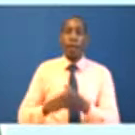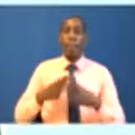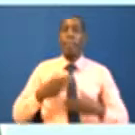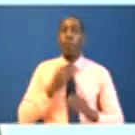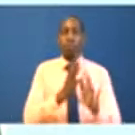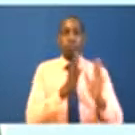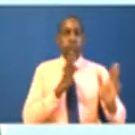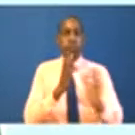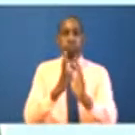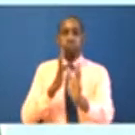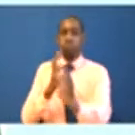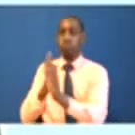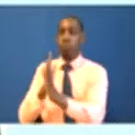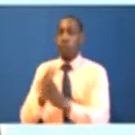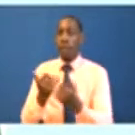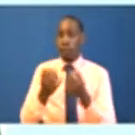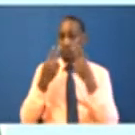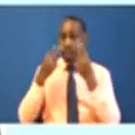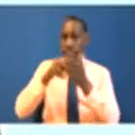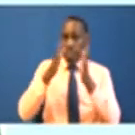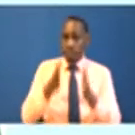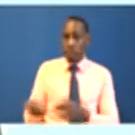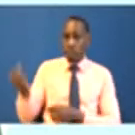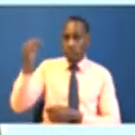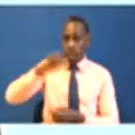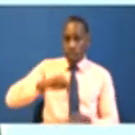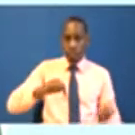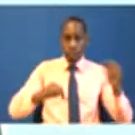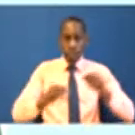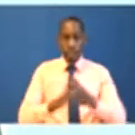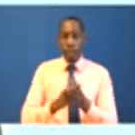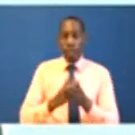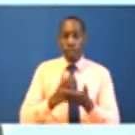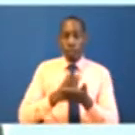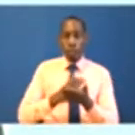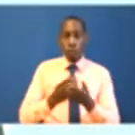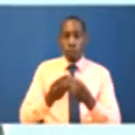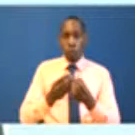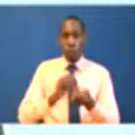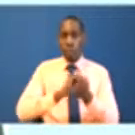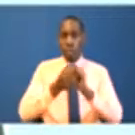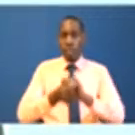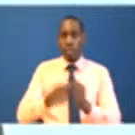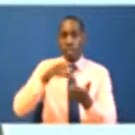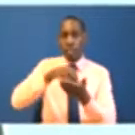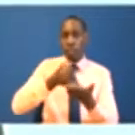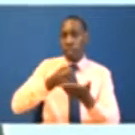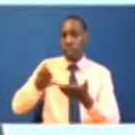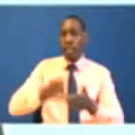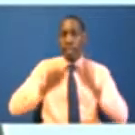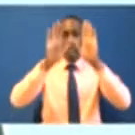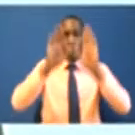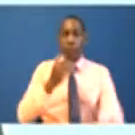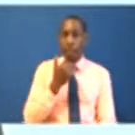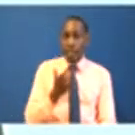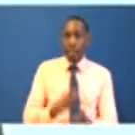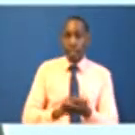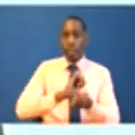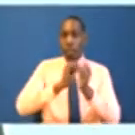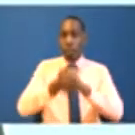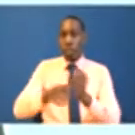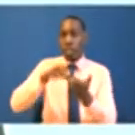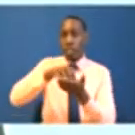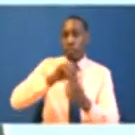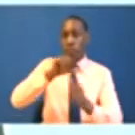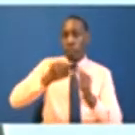line up so for me i see the candidates coming today moving us away from this thing about integrity does not matter moving away from this